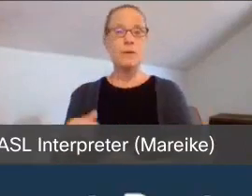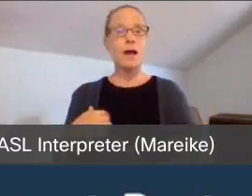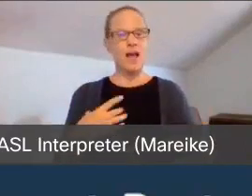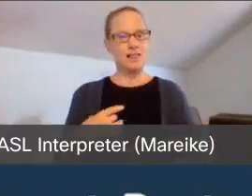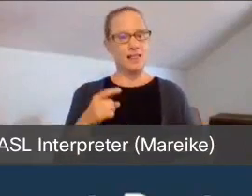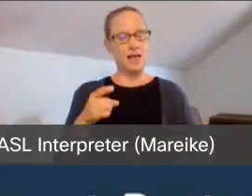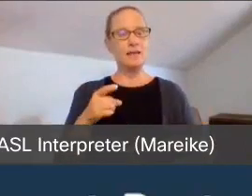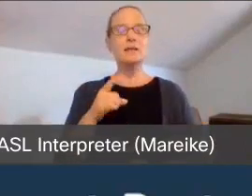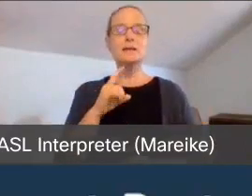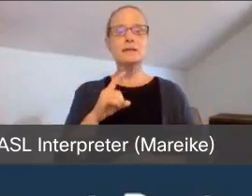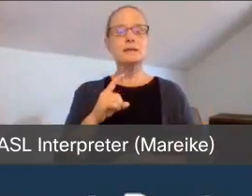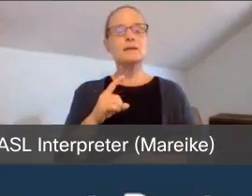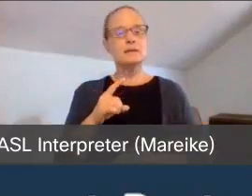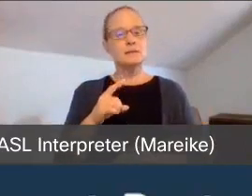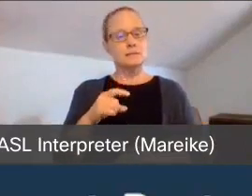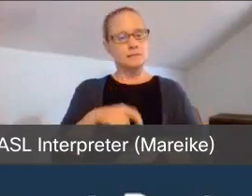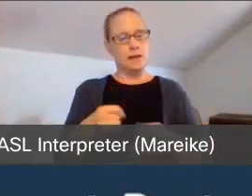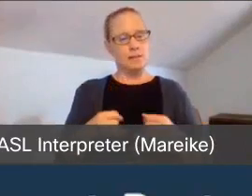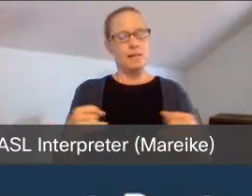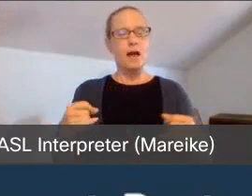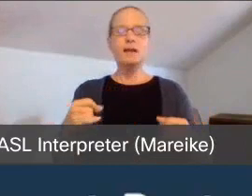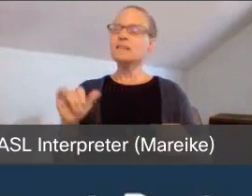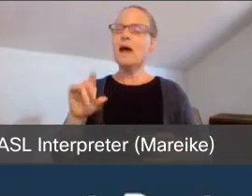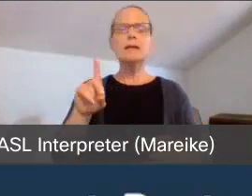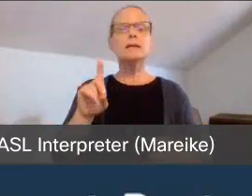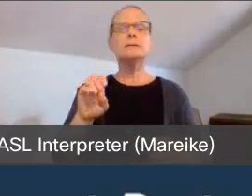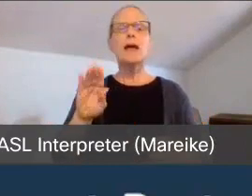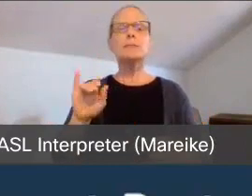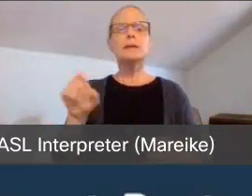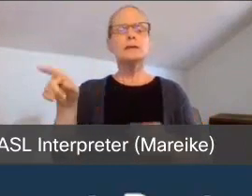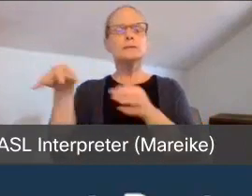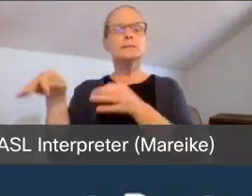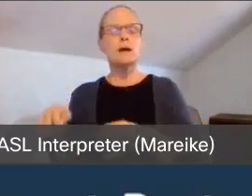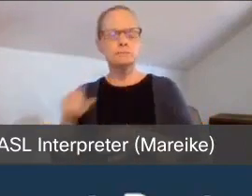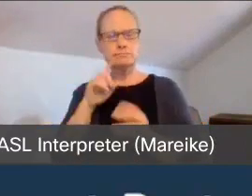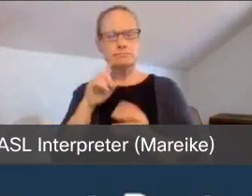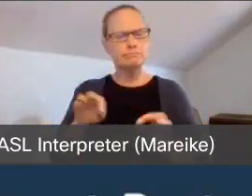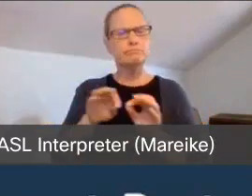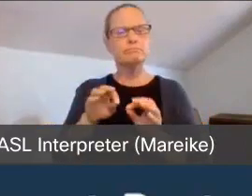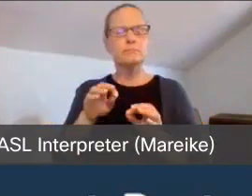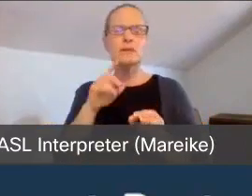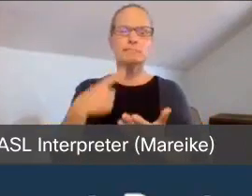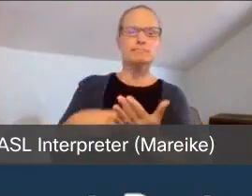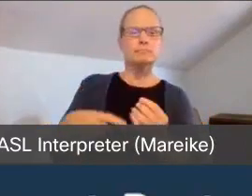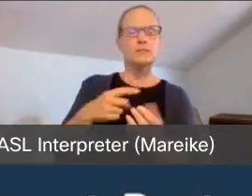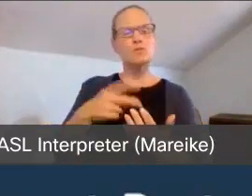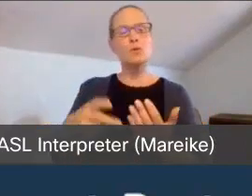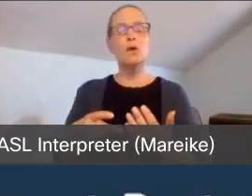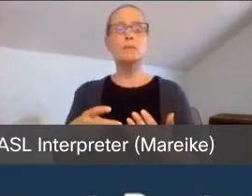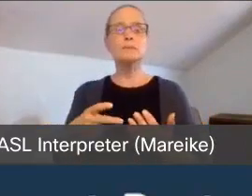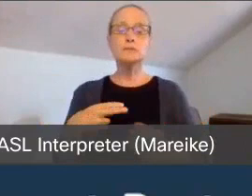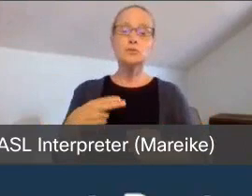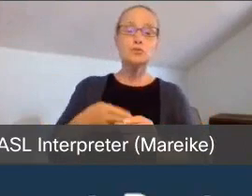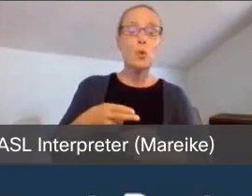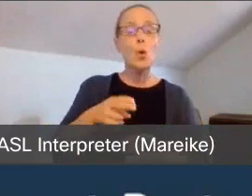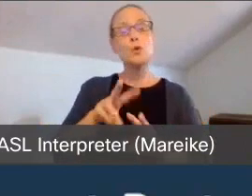same way I love Debbie's timeline, because I think it's really important as we sort of talk about these programs. If you're like me, we go to these workshops and we hear all